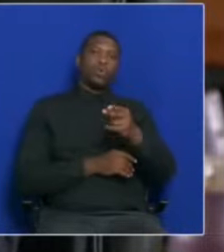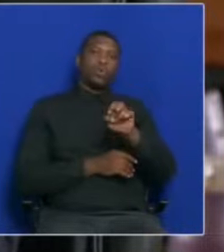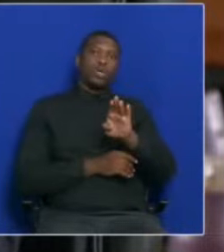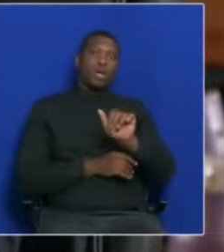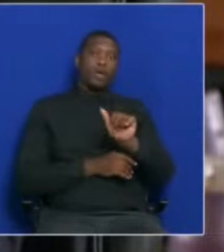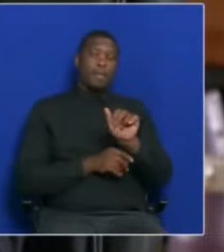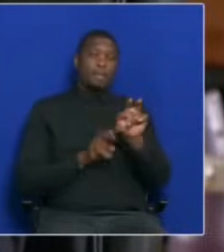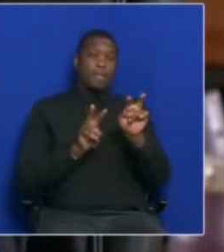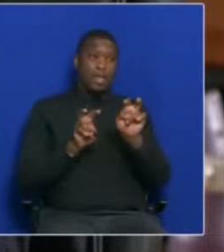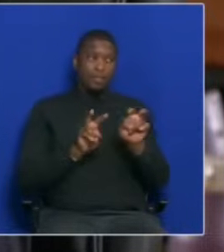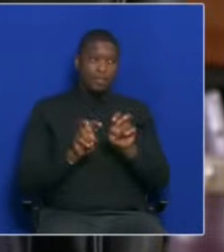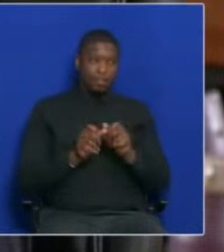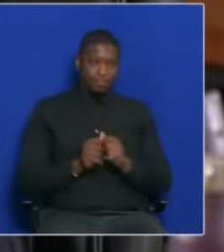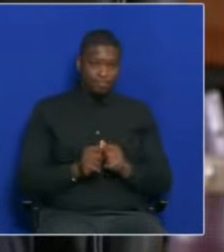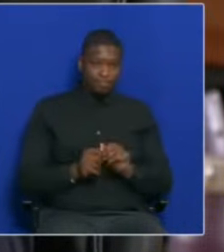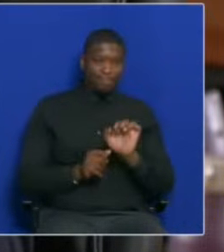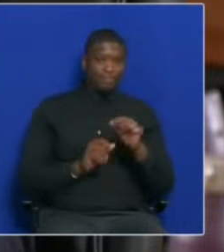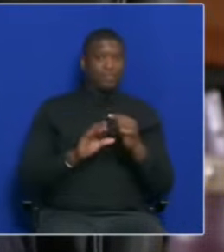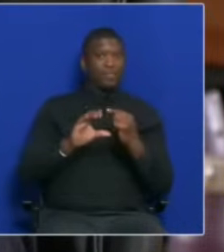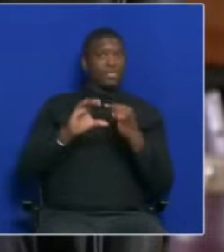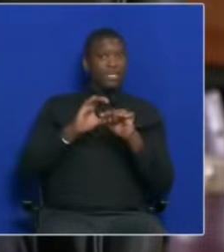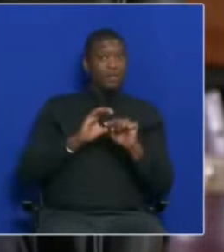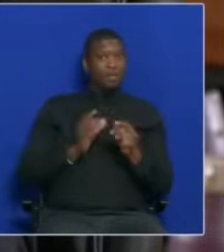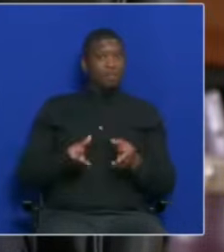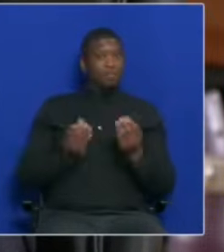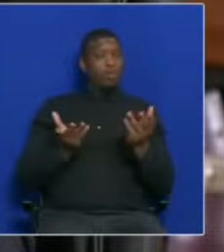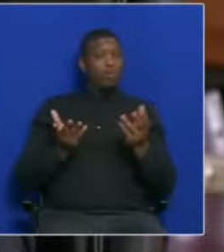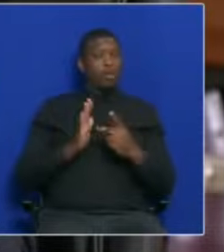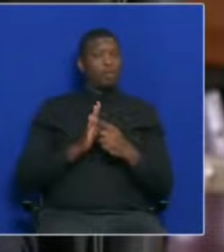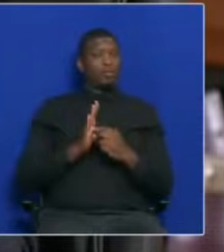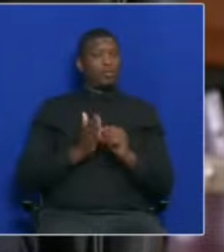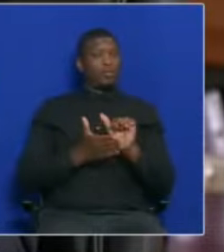And this email was on 16 October 2025.